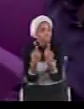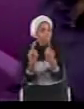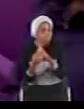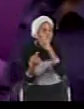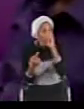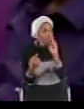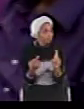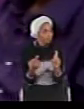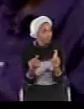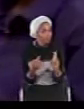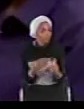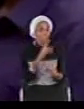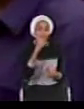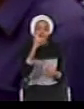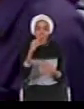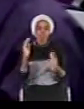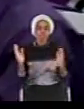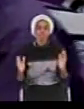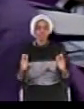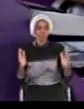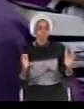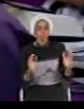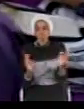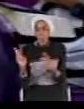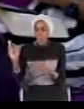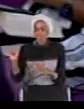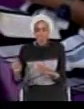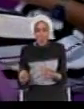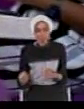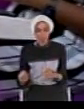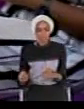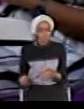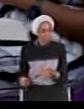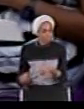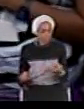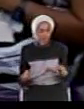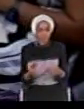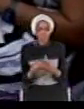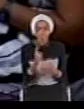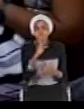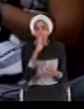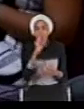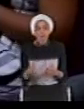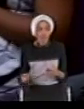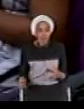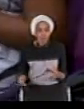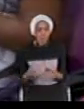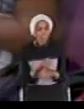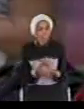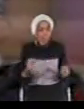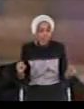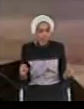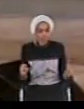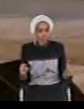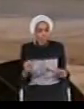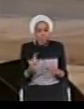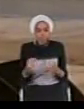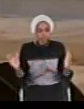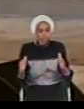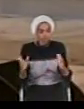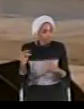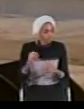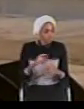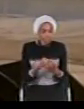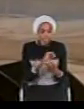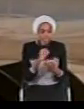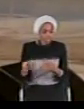sin? Are you encouraging them that they are saved and yet they remain